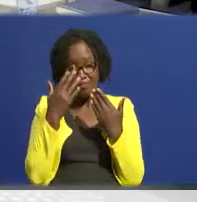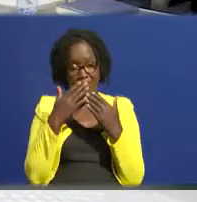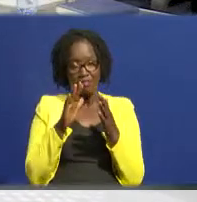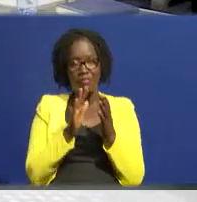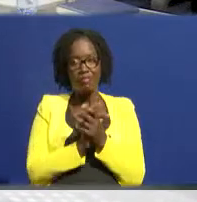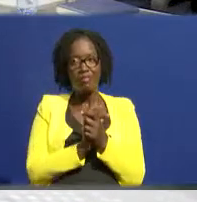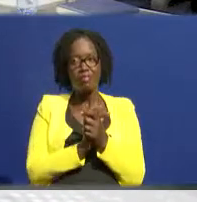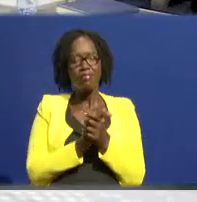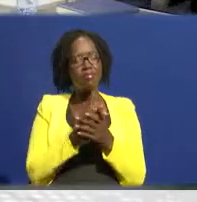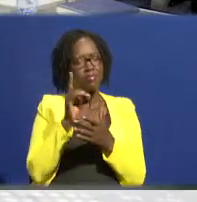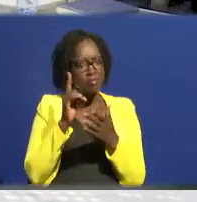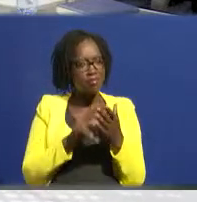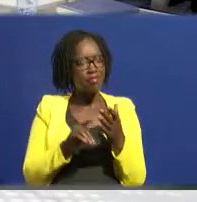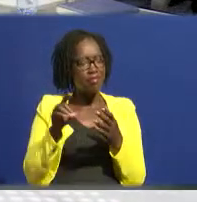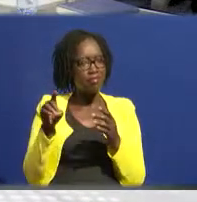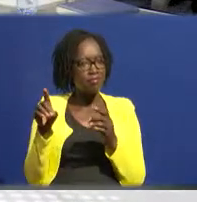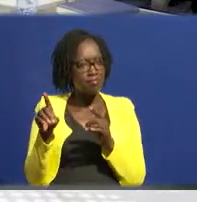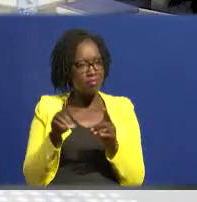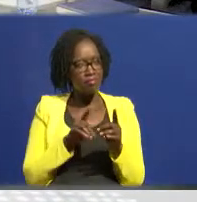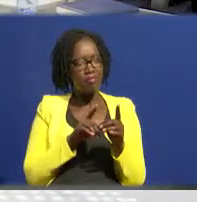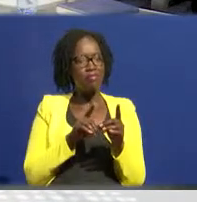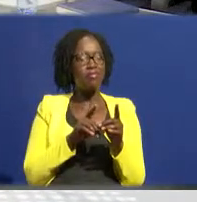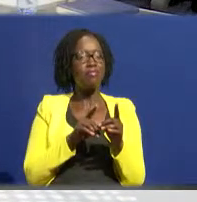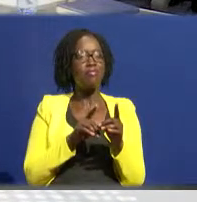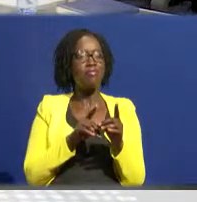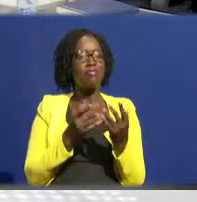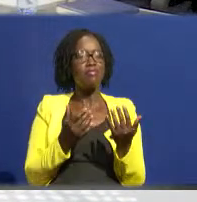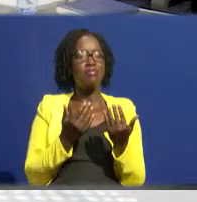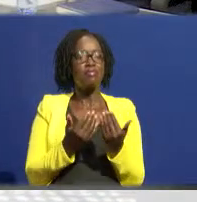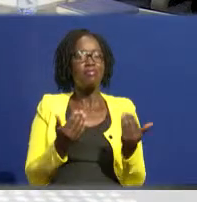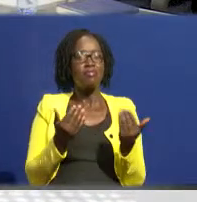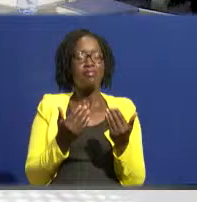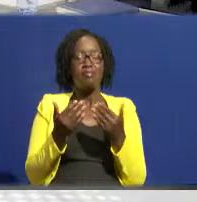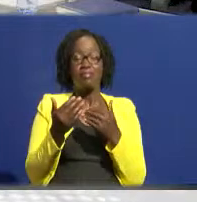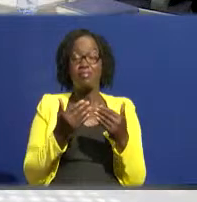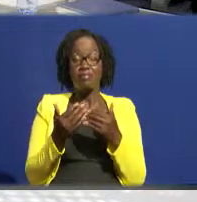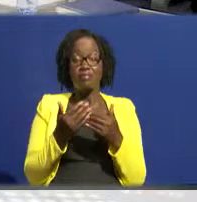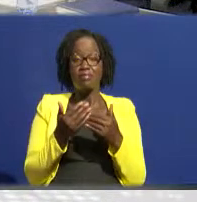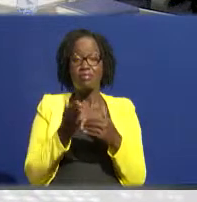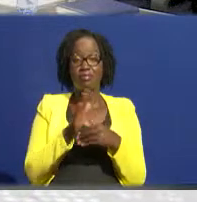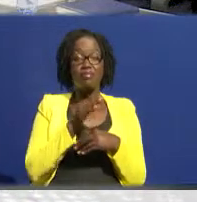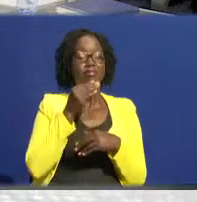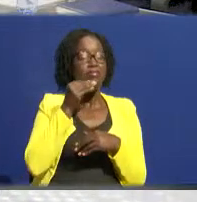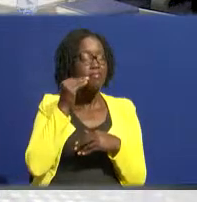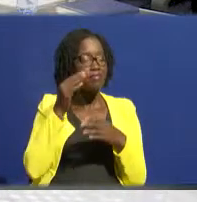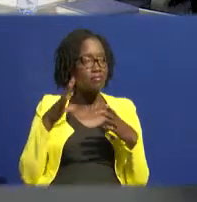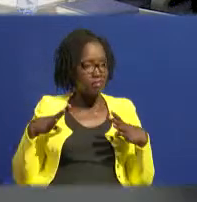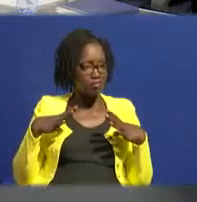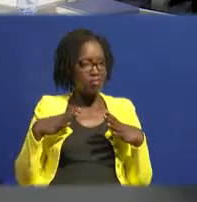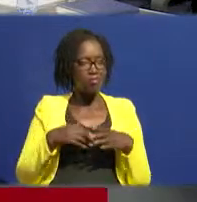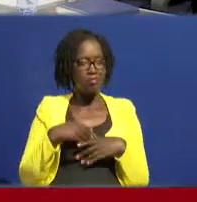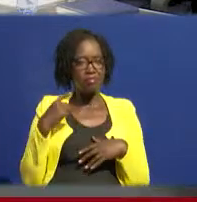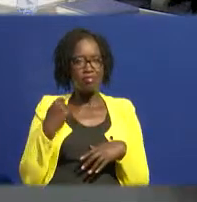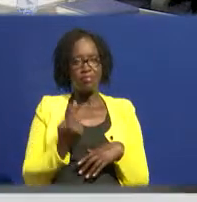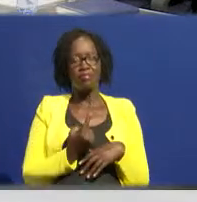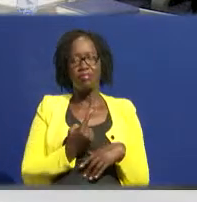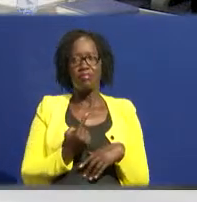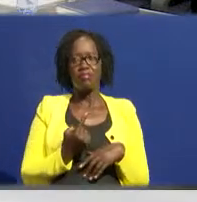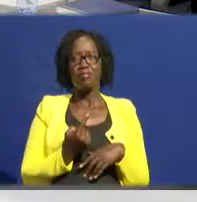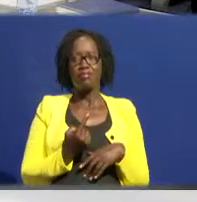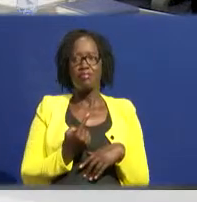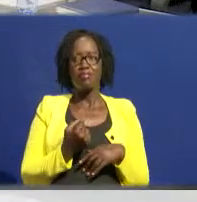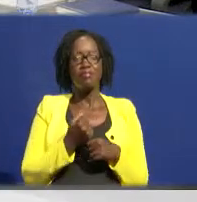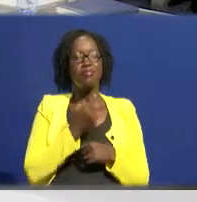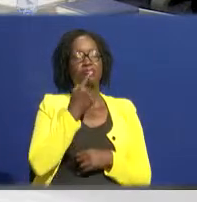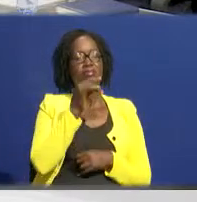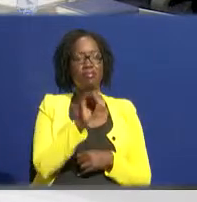Newton, what should we be doing, especially now that our kids are almost coming for the holidays? Number one, we have to make sure